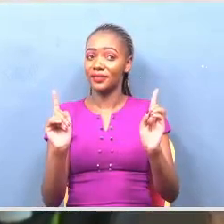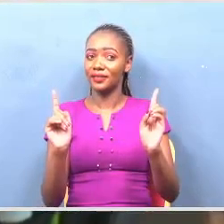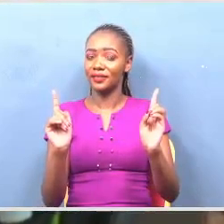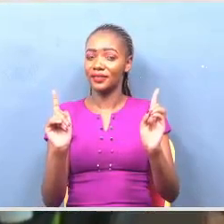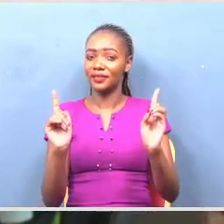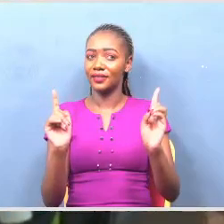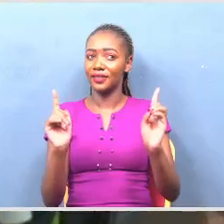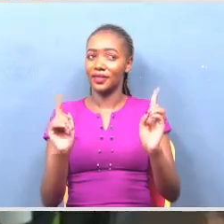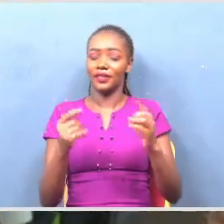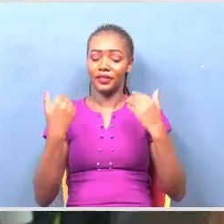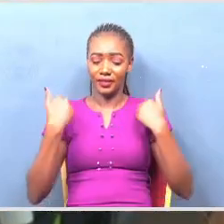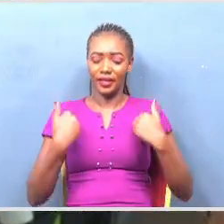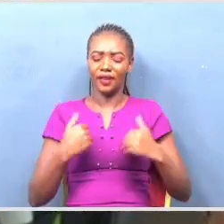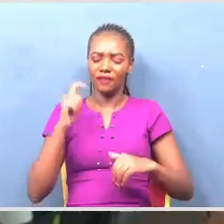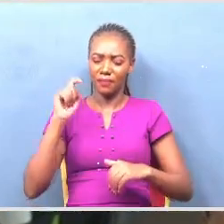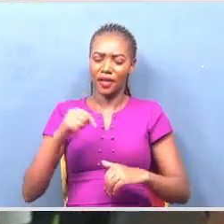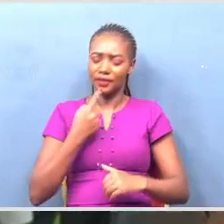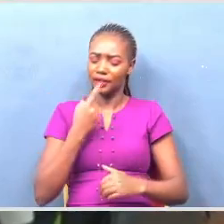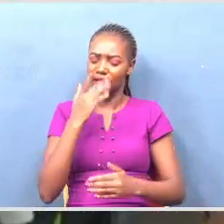I must confess